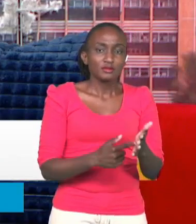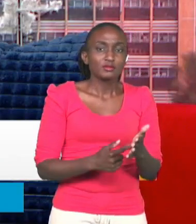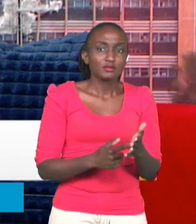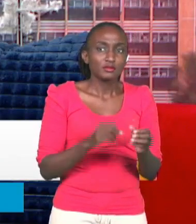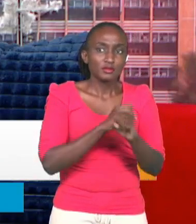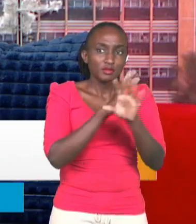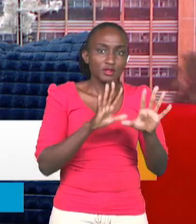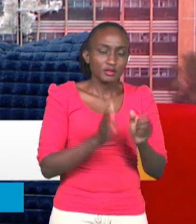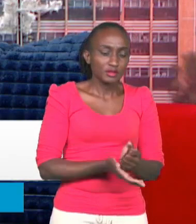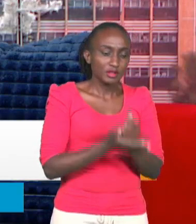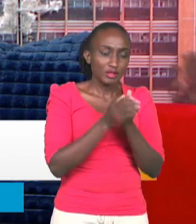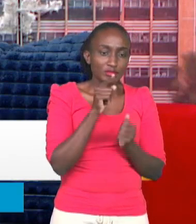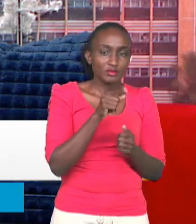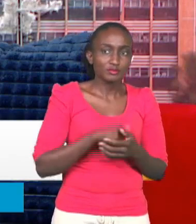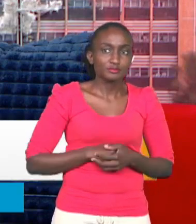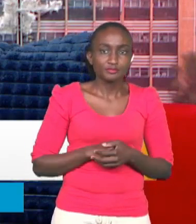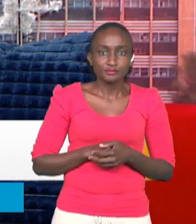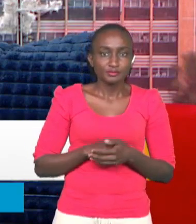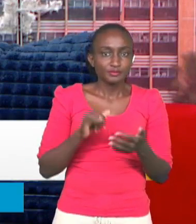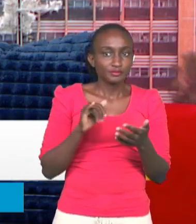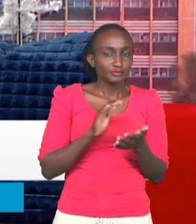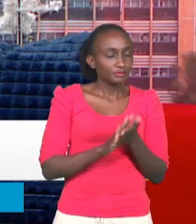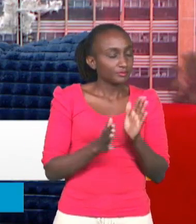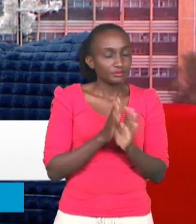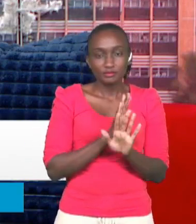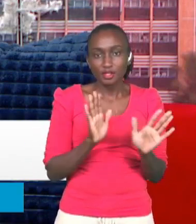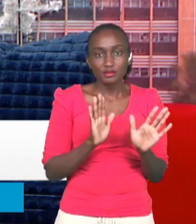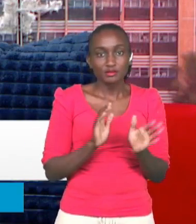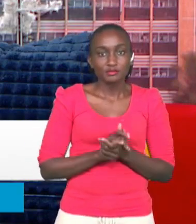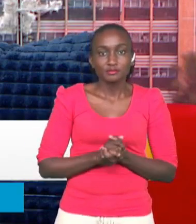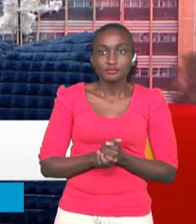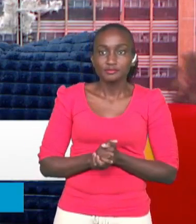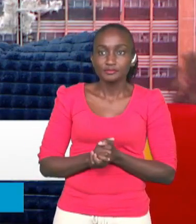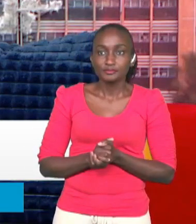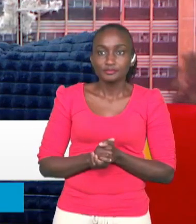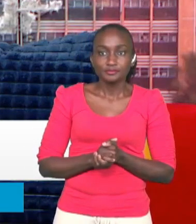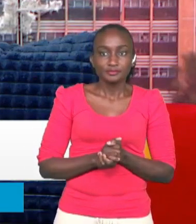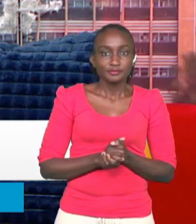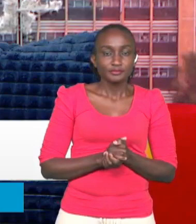they just helped you. I swear, look. They just helped you. Look at me, forgive me.